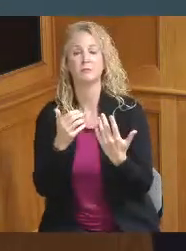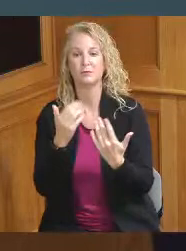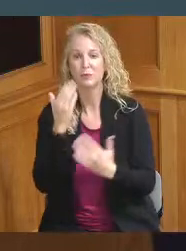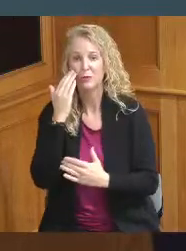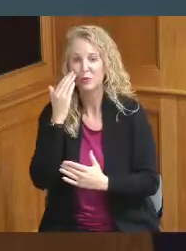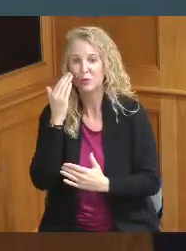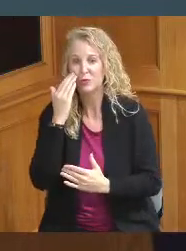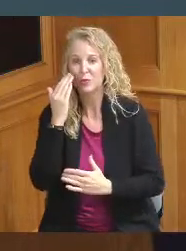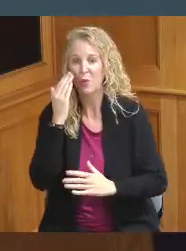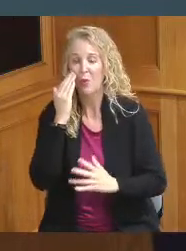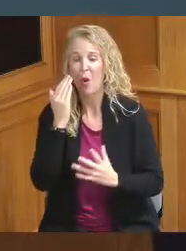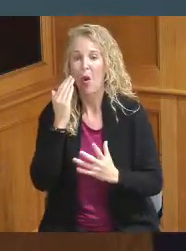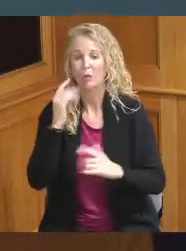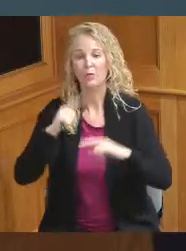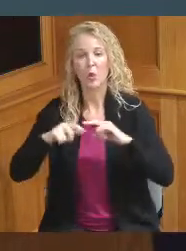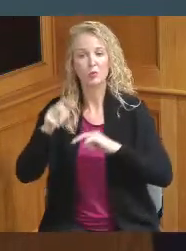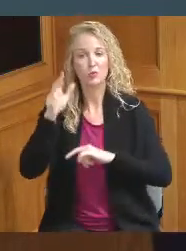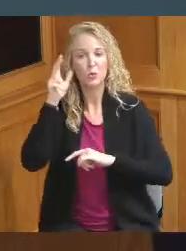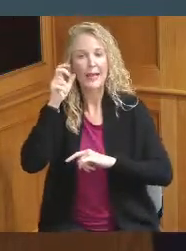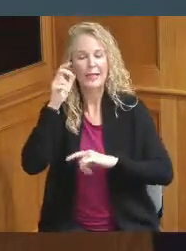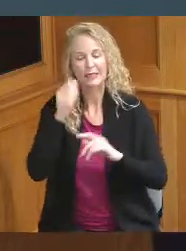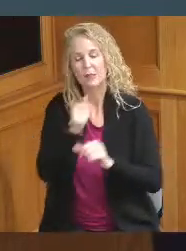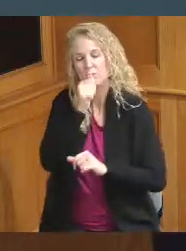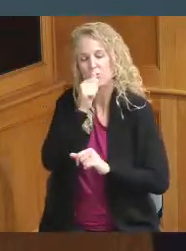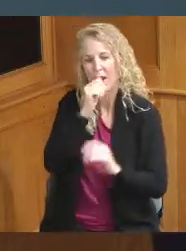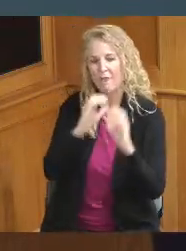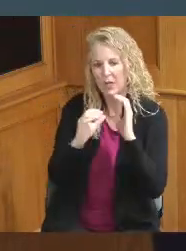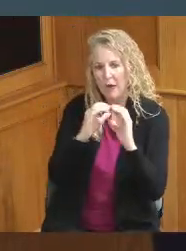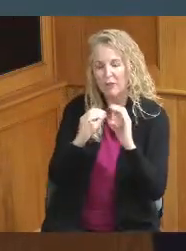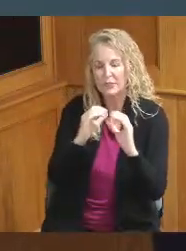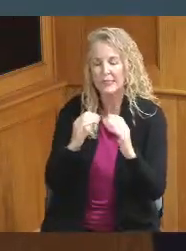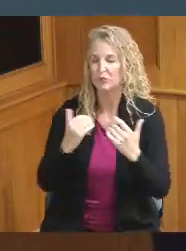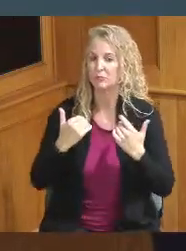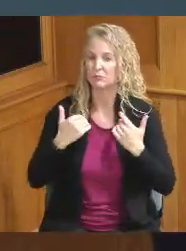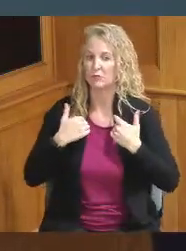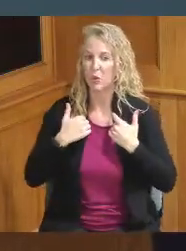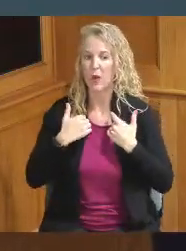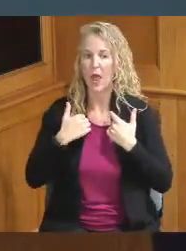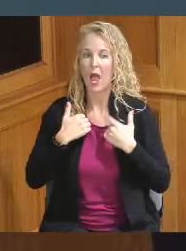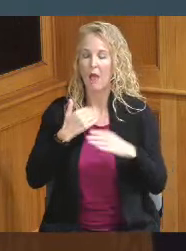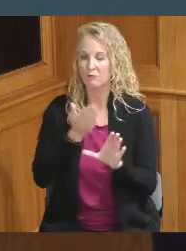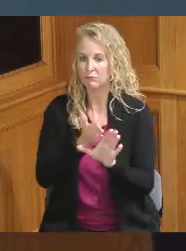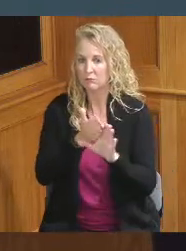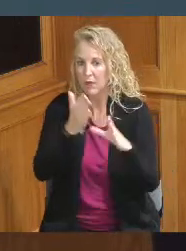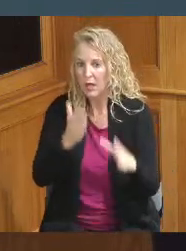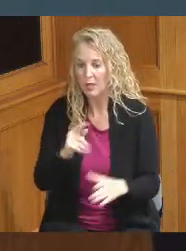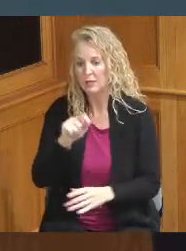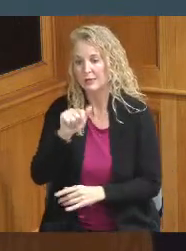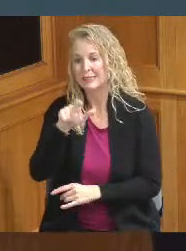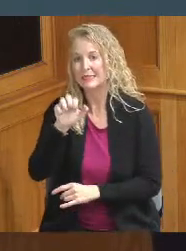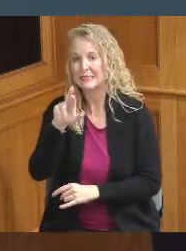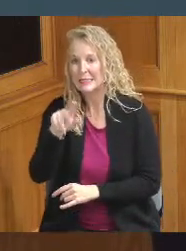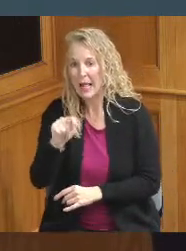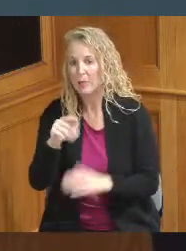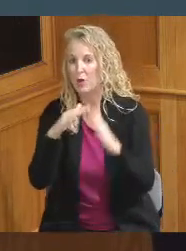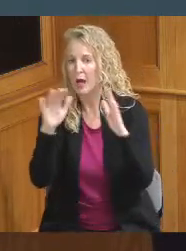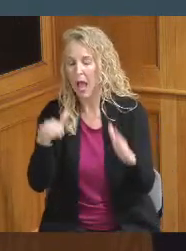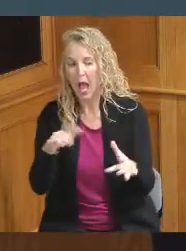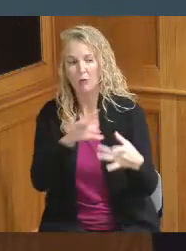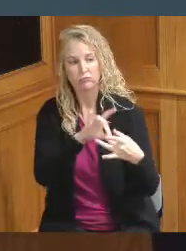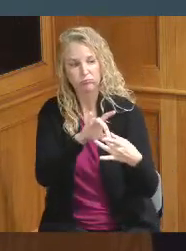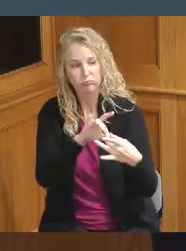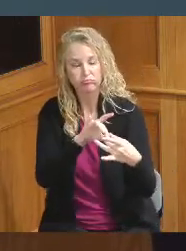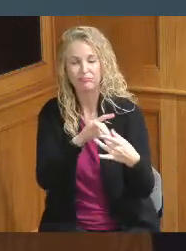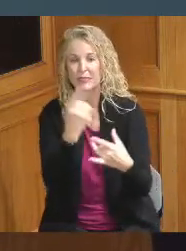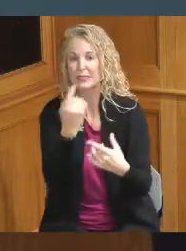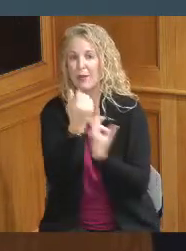you know, we made sure you couldn't hear on the other side. And Talbert House counseled them, connected them, and saved a life.